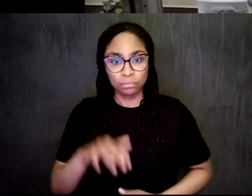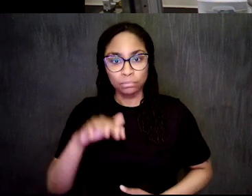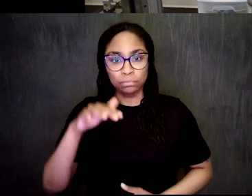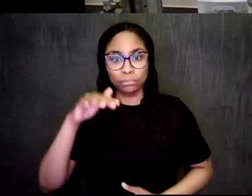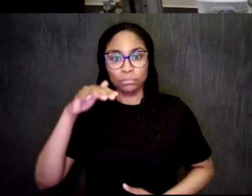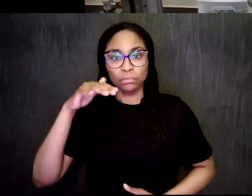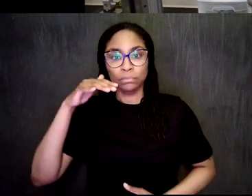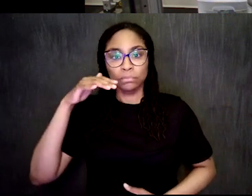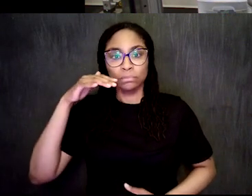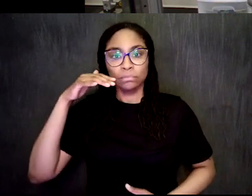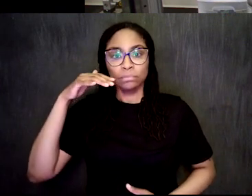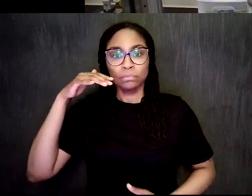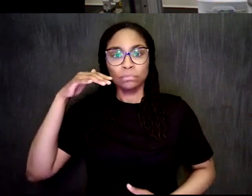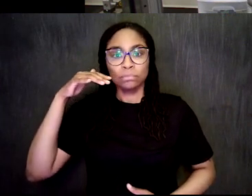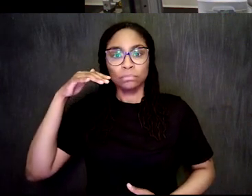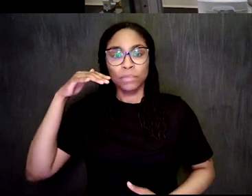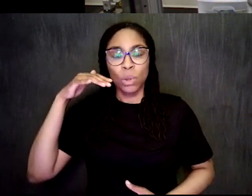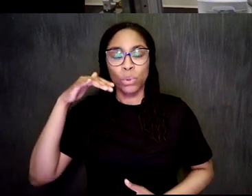Inhale.